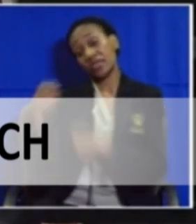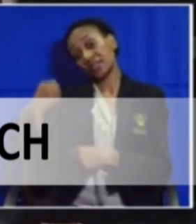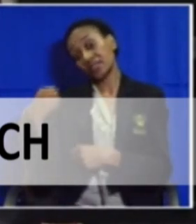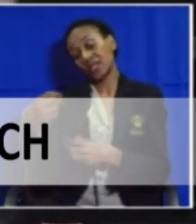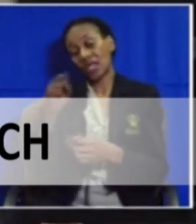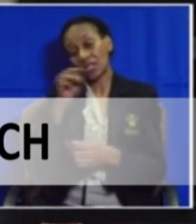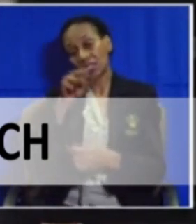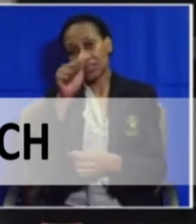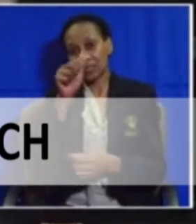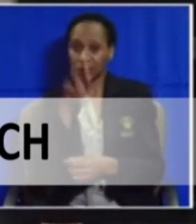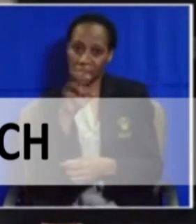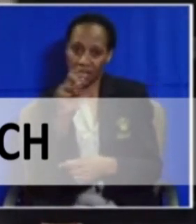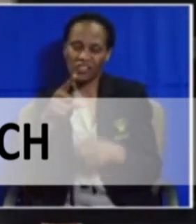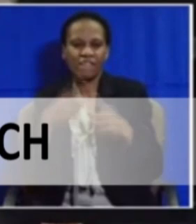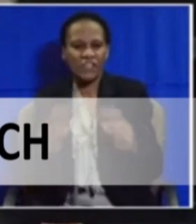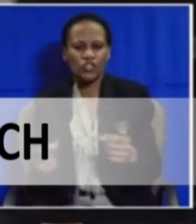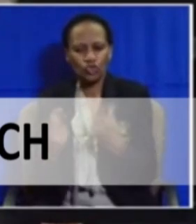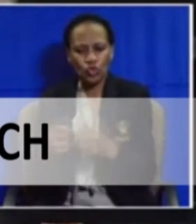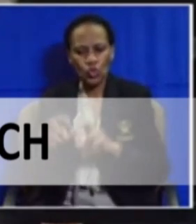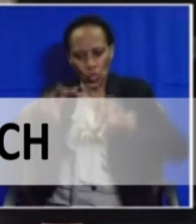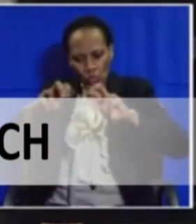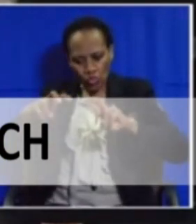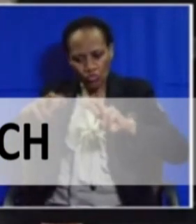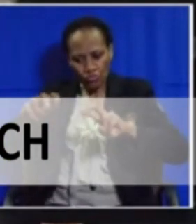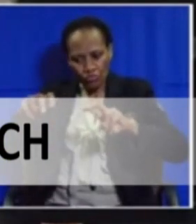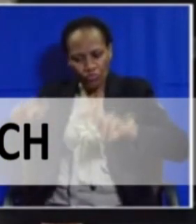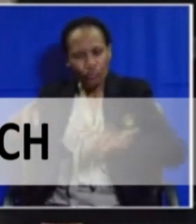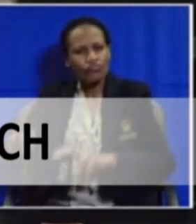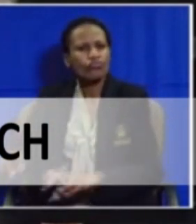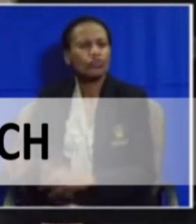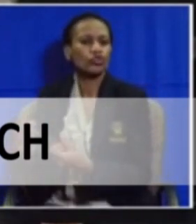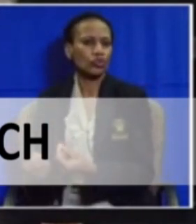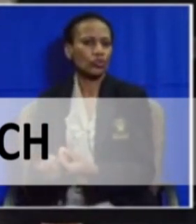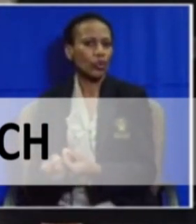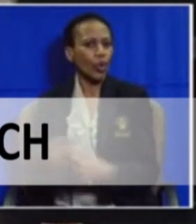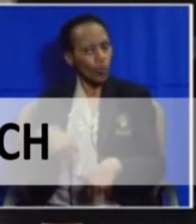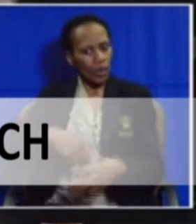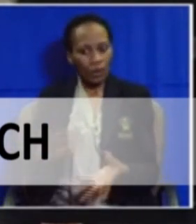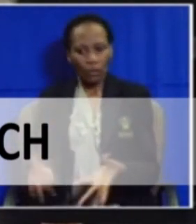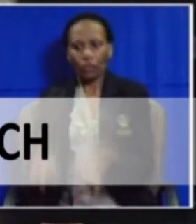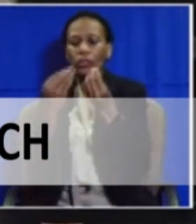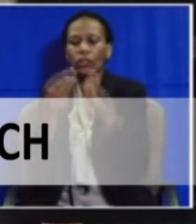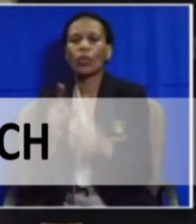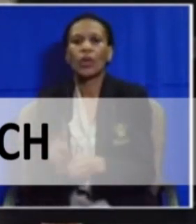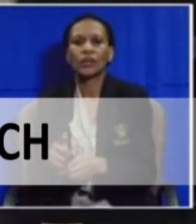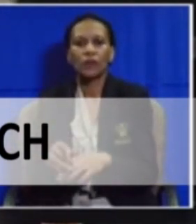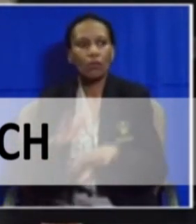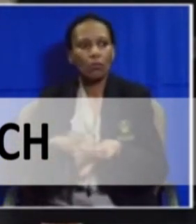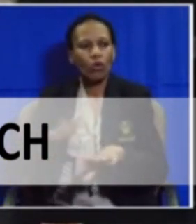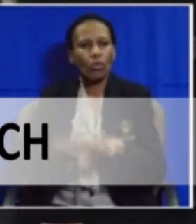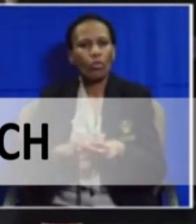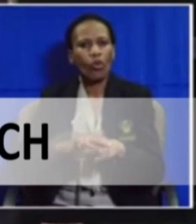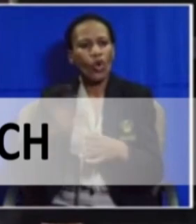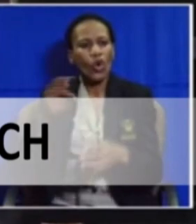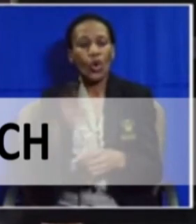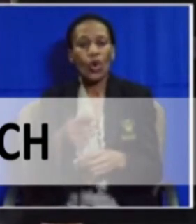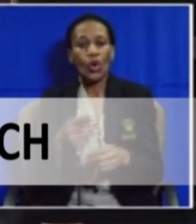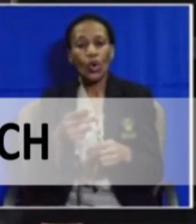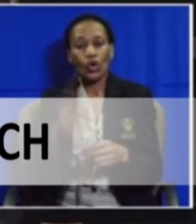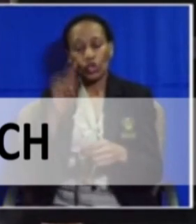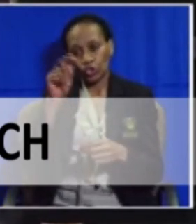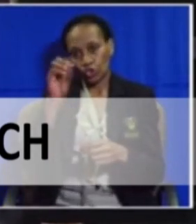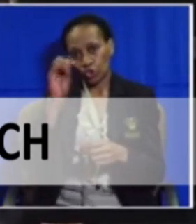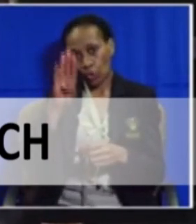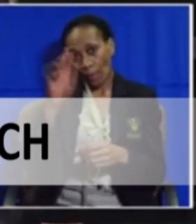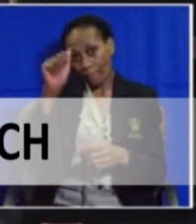a search and seizure operation. This operation uncovered another consignment of illegal tobacco products,